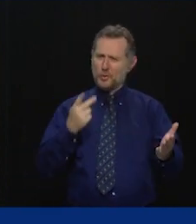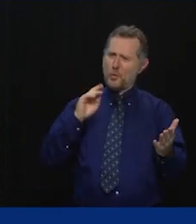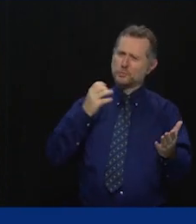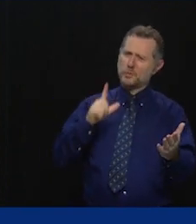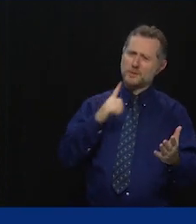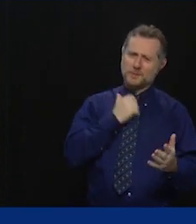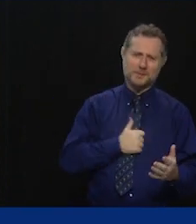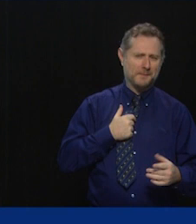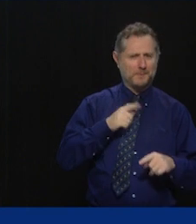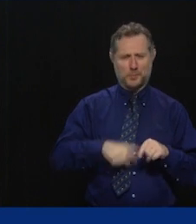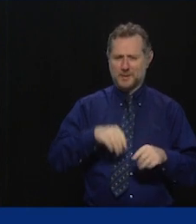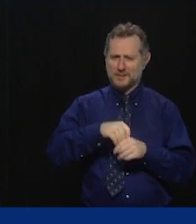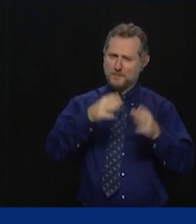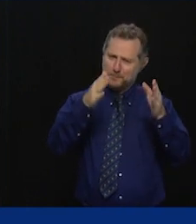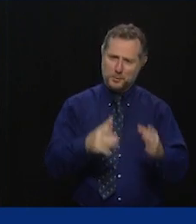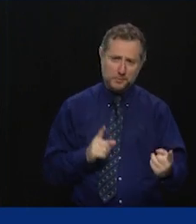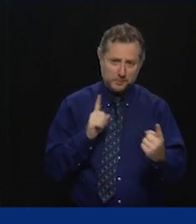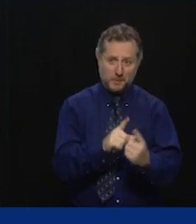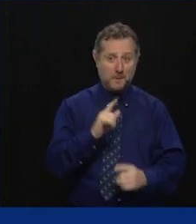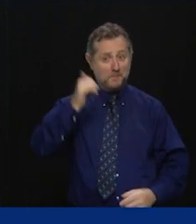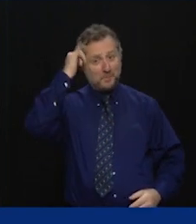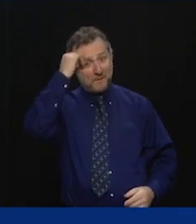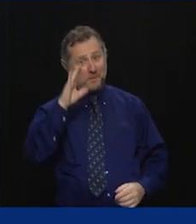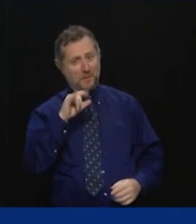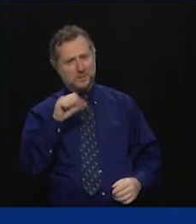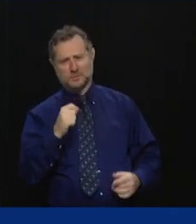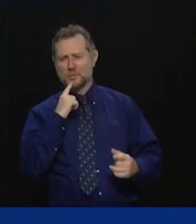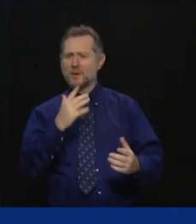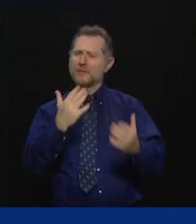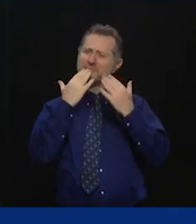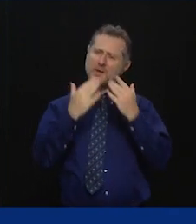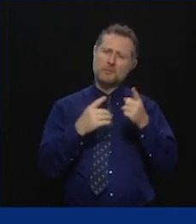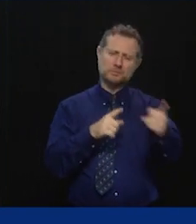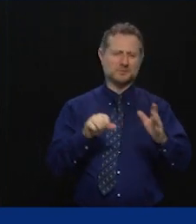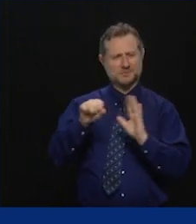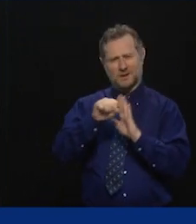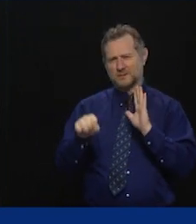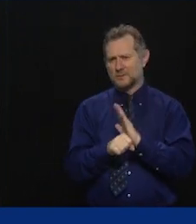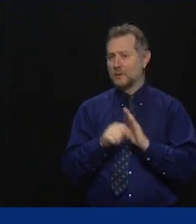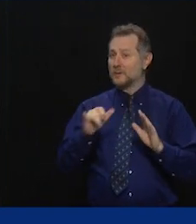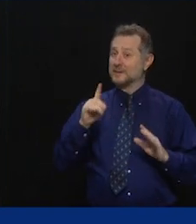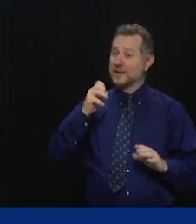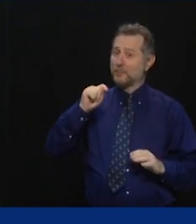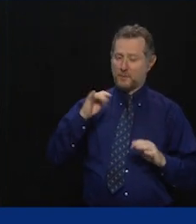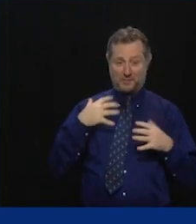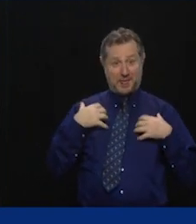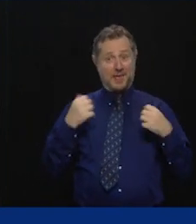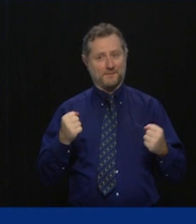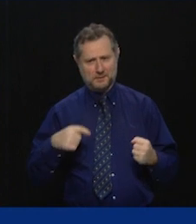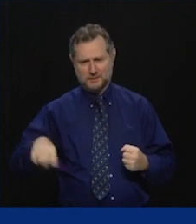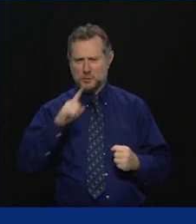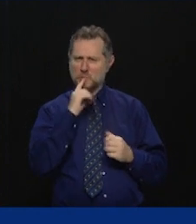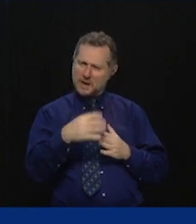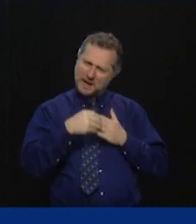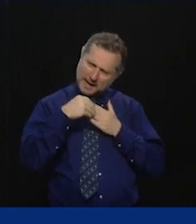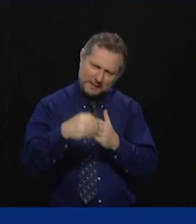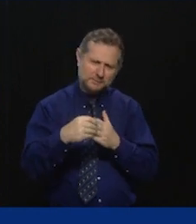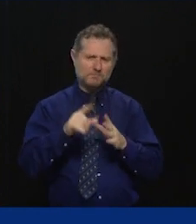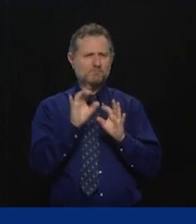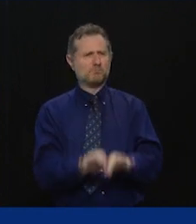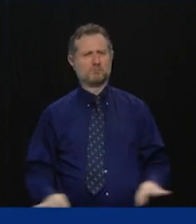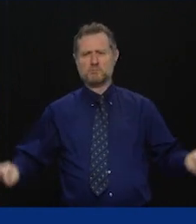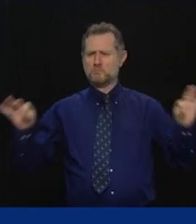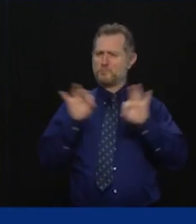but the Buffalo Bills, we'd like to thank you, Governor Hochul, and the state, in New York State, and the Department of Health for really leading this very important